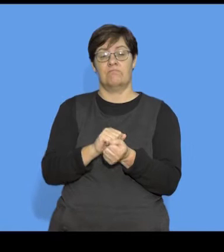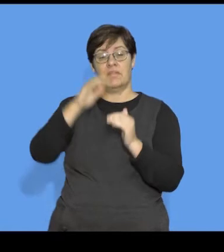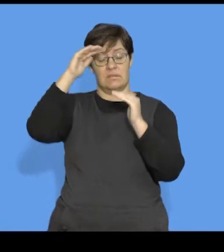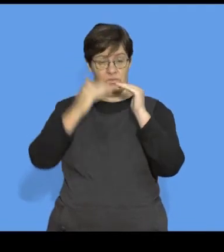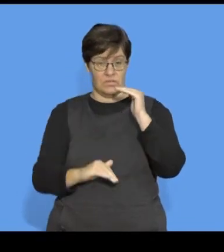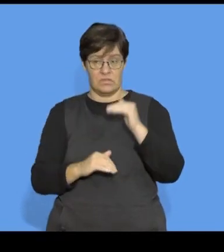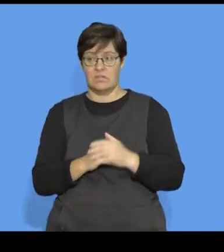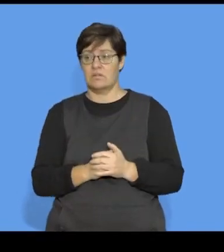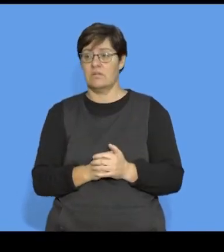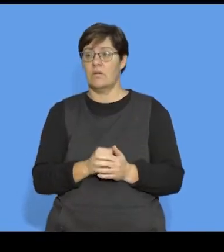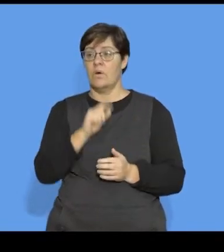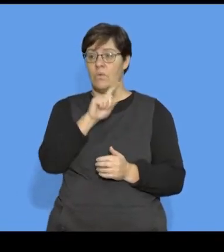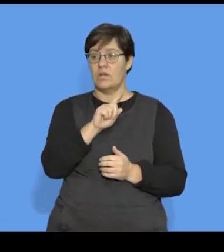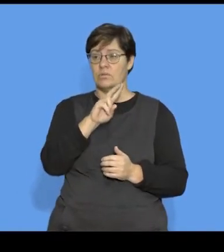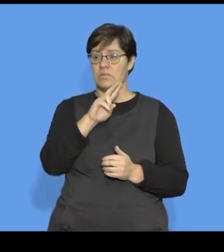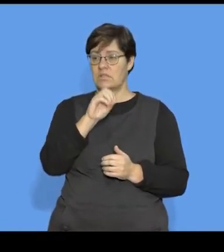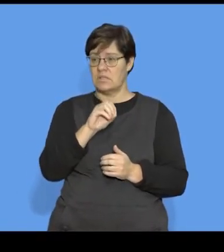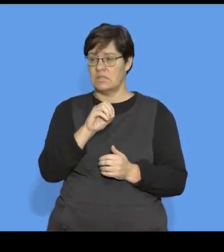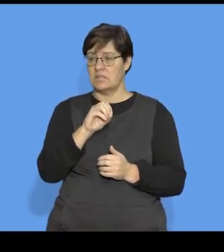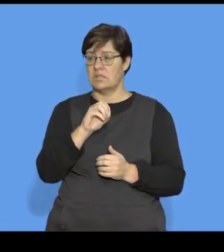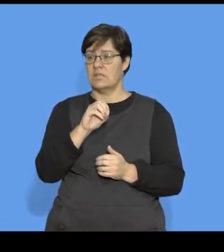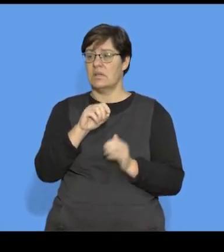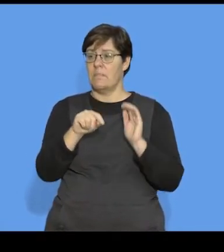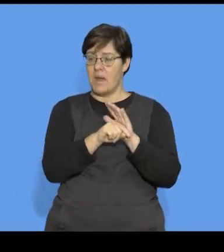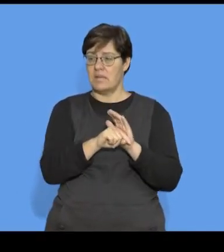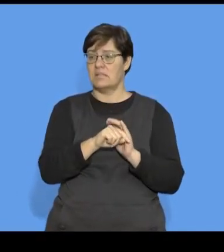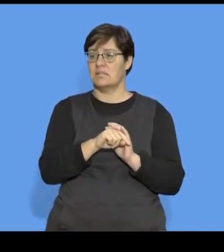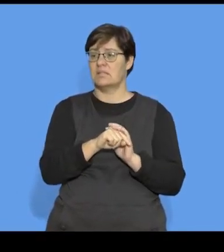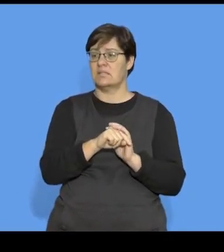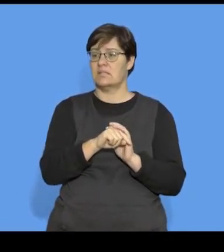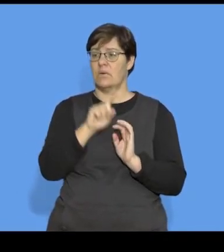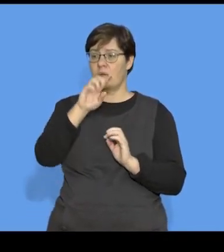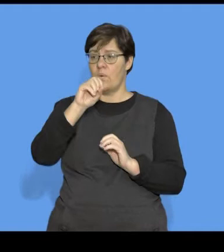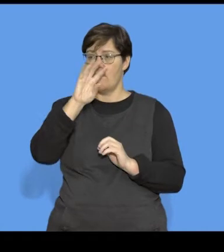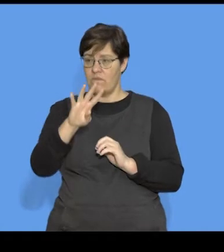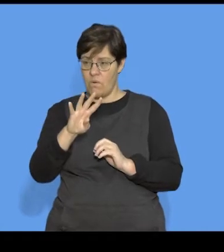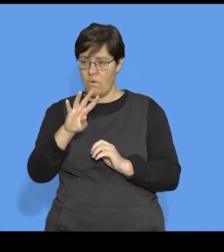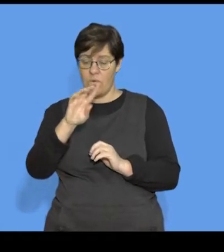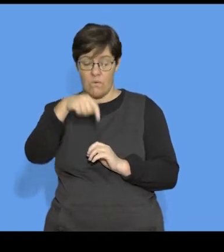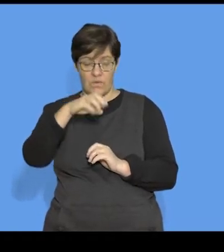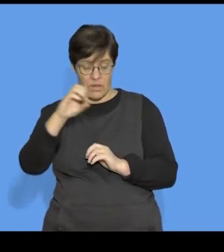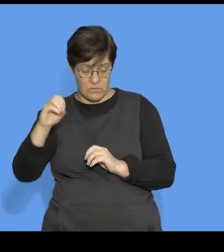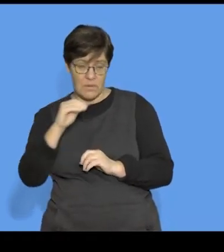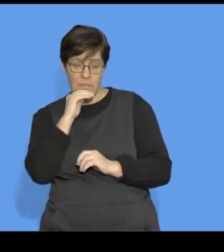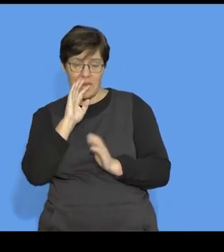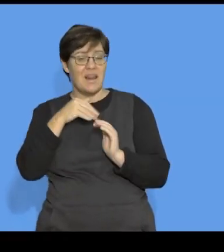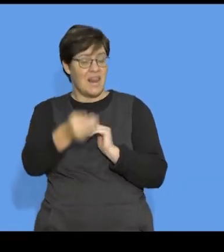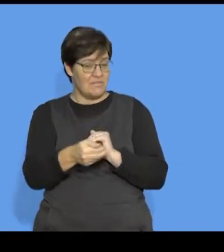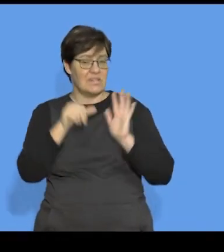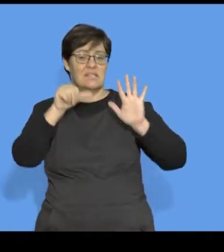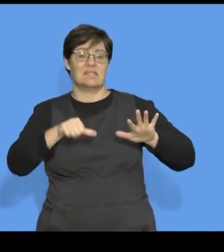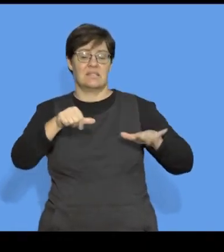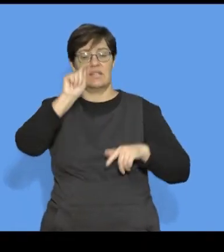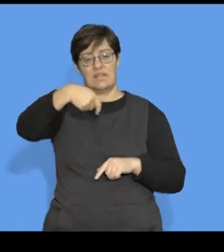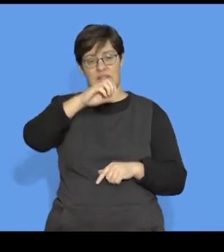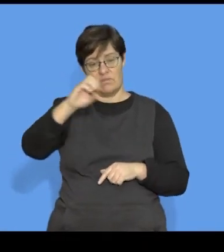So 120 minus 104,000 will give me a value of 16,000 Rand. That is the carrying